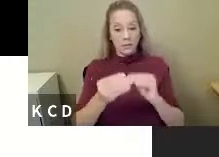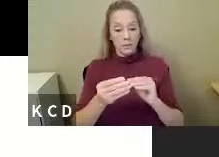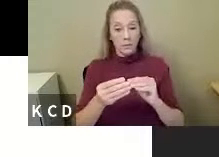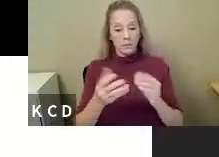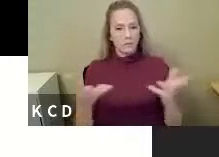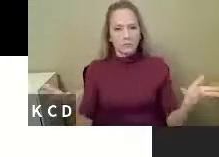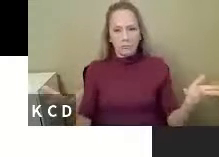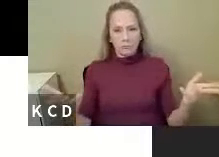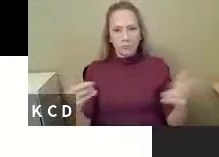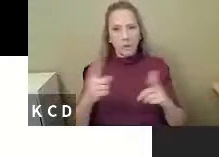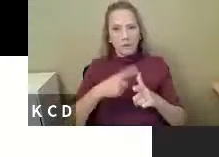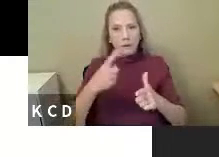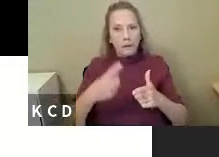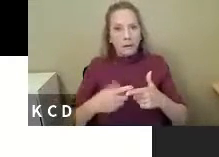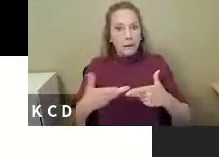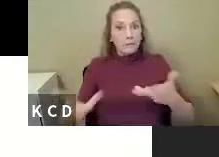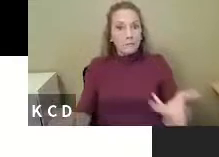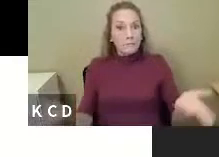it